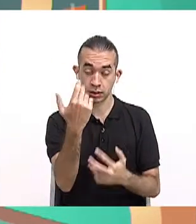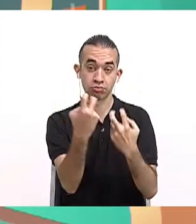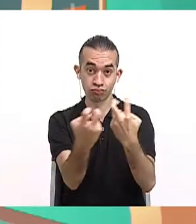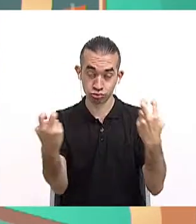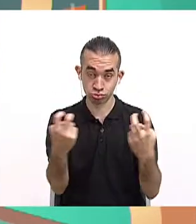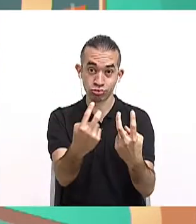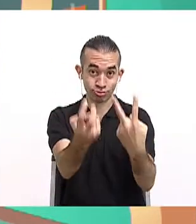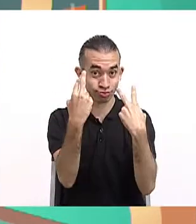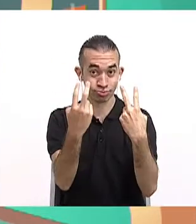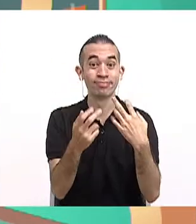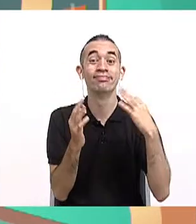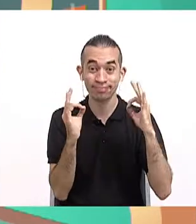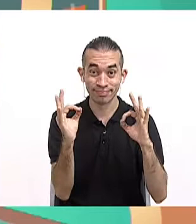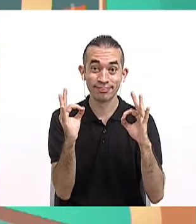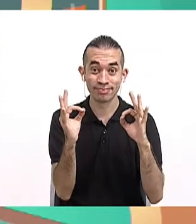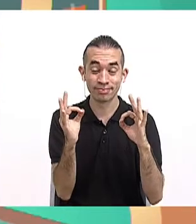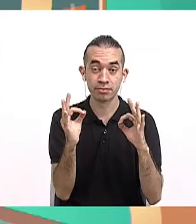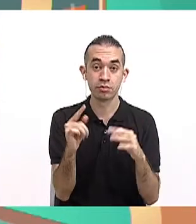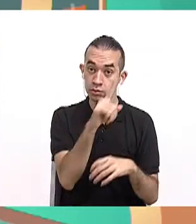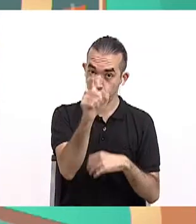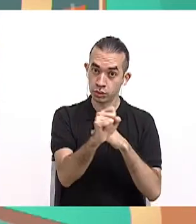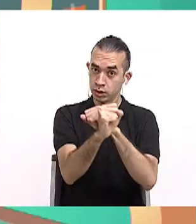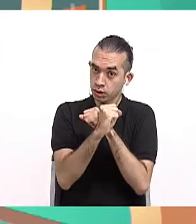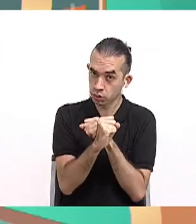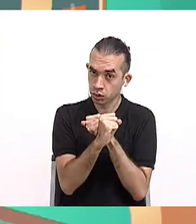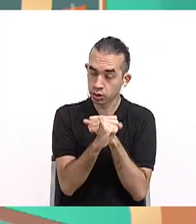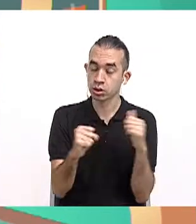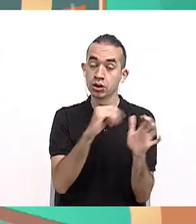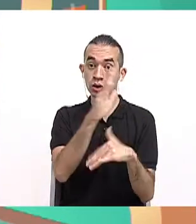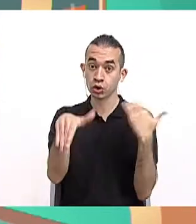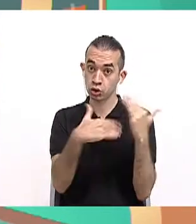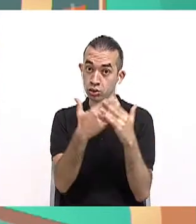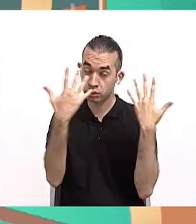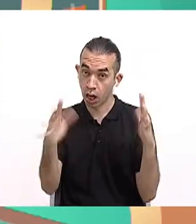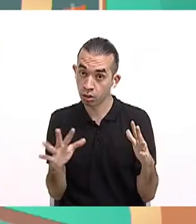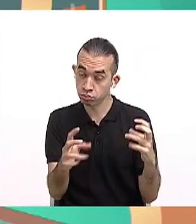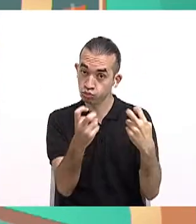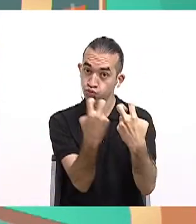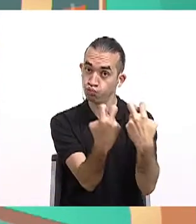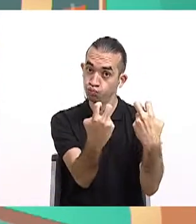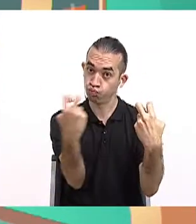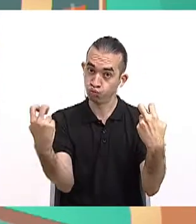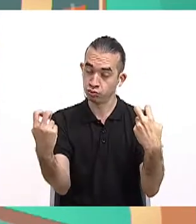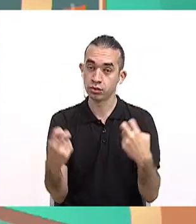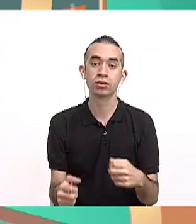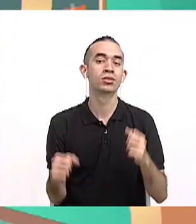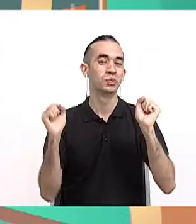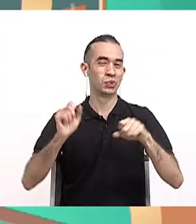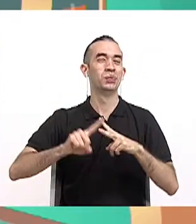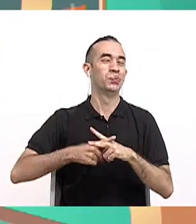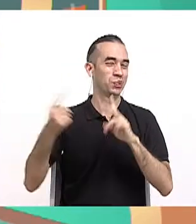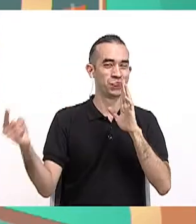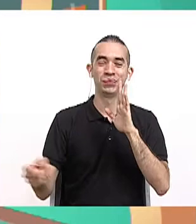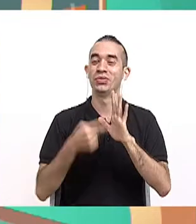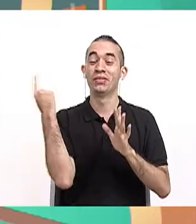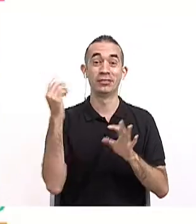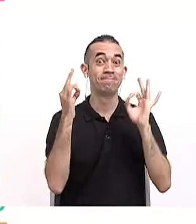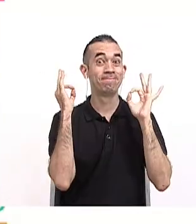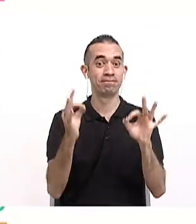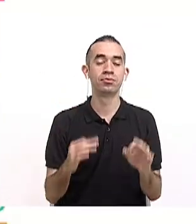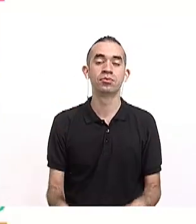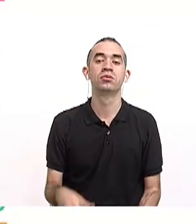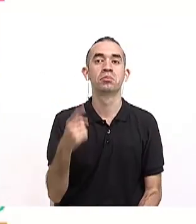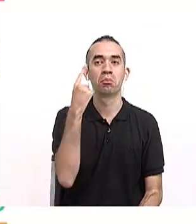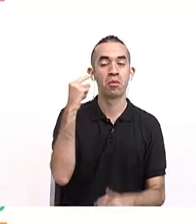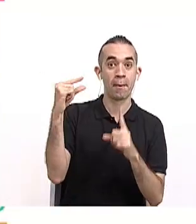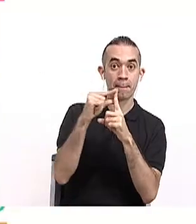in? Yes? Are you sure? Everybody's there? So we can start now, right? Okay, so I have these words